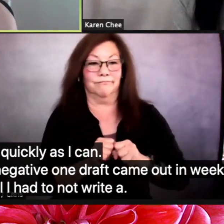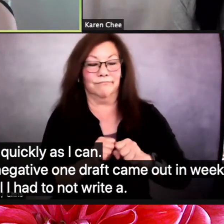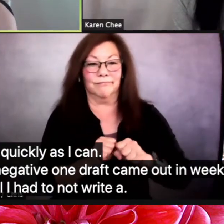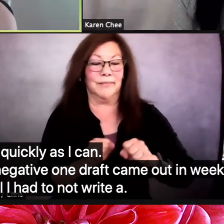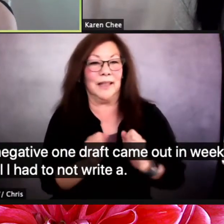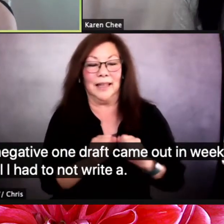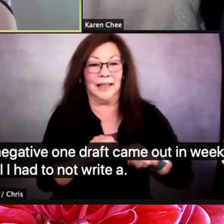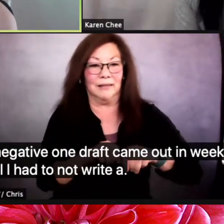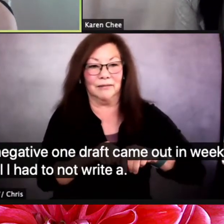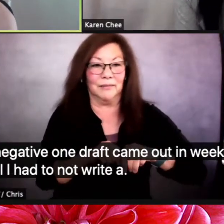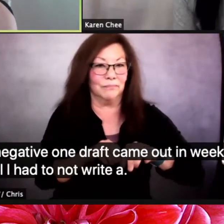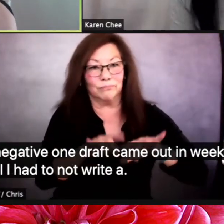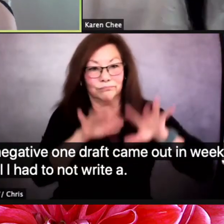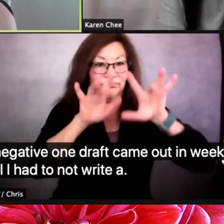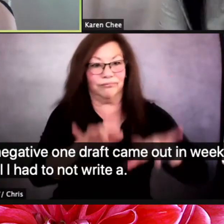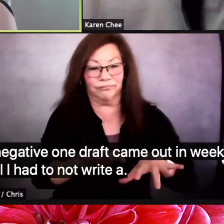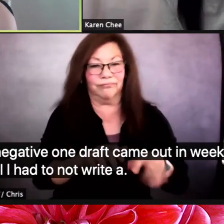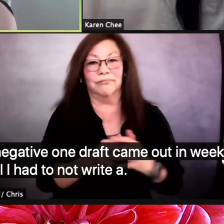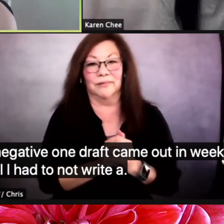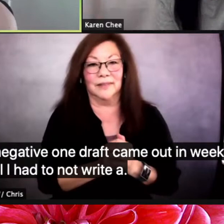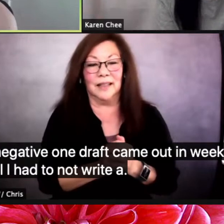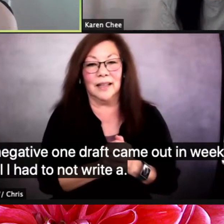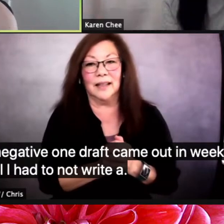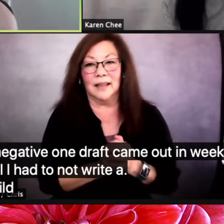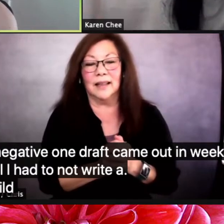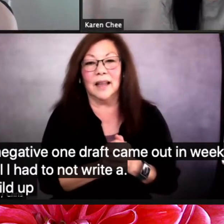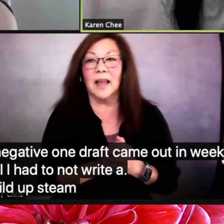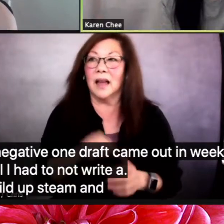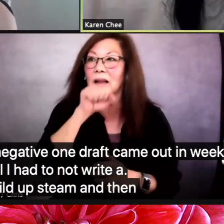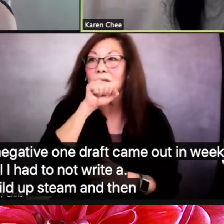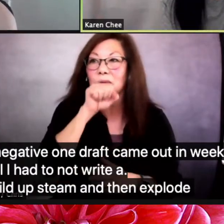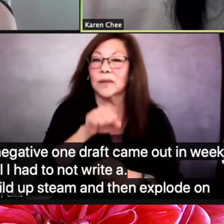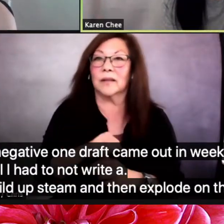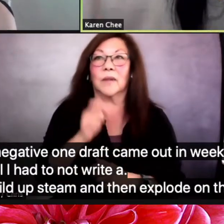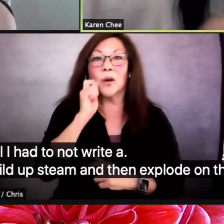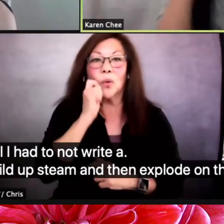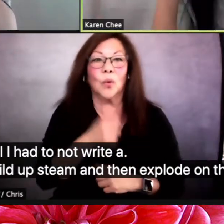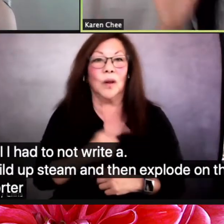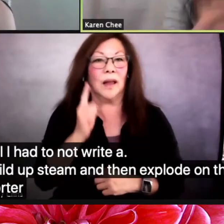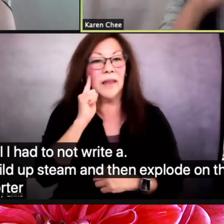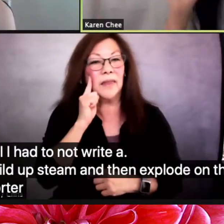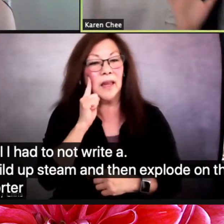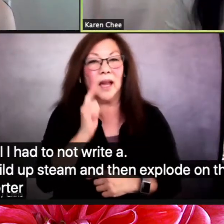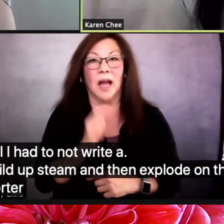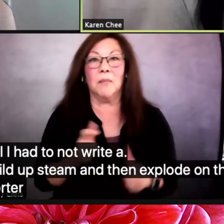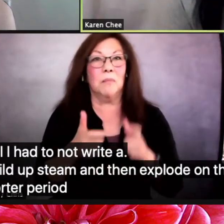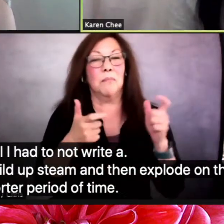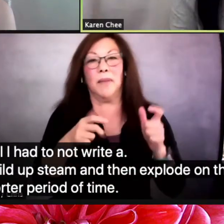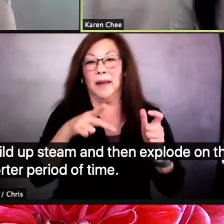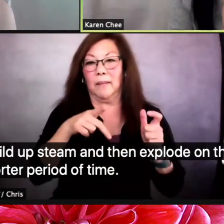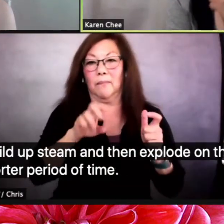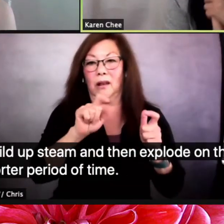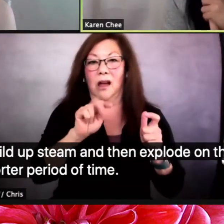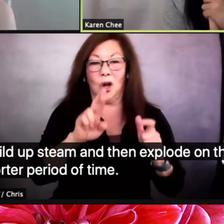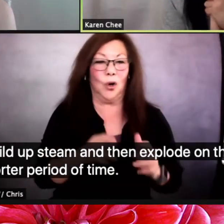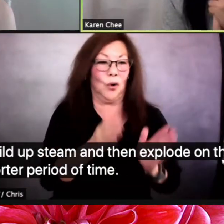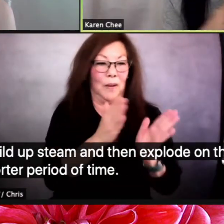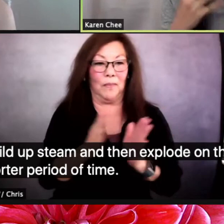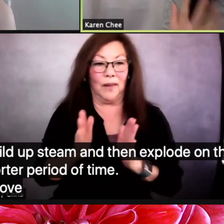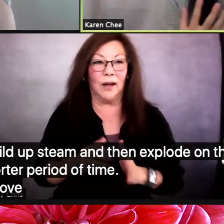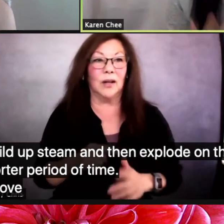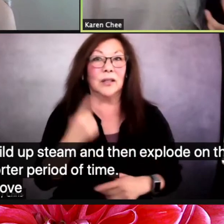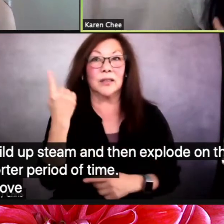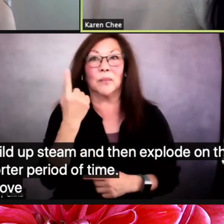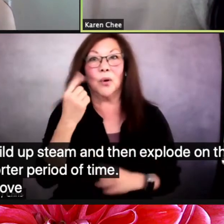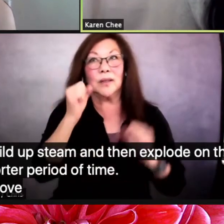of time. That's so cool. I love that. I'm a big like plotter and planner, so I'm always amazed when people